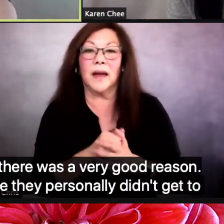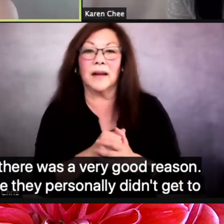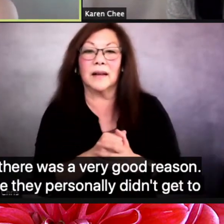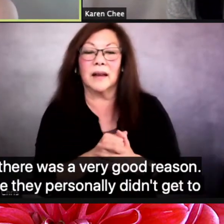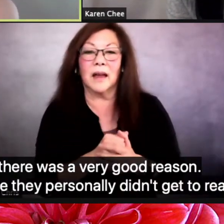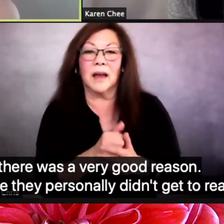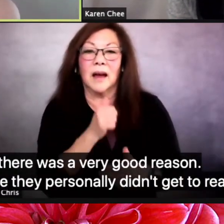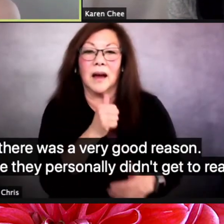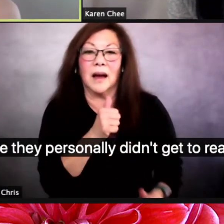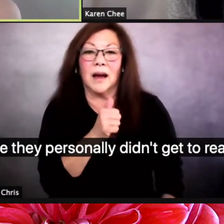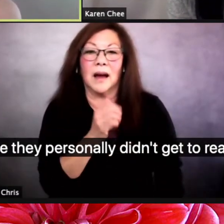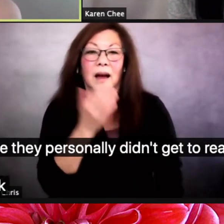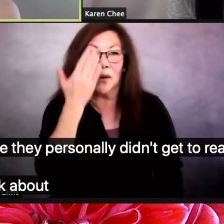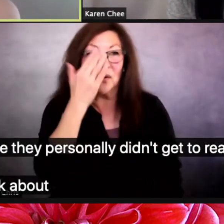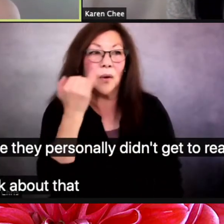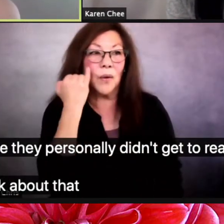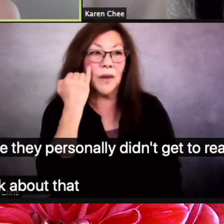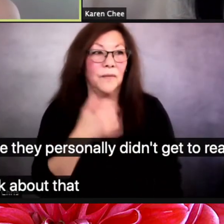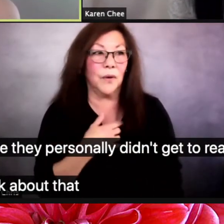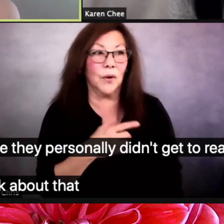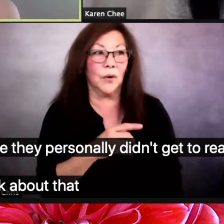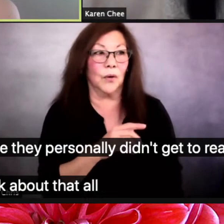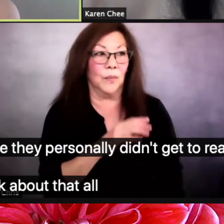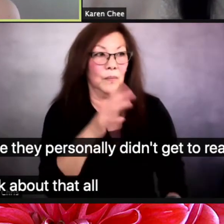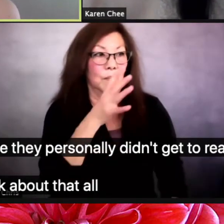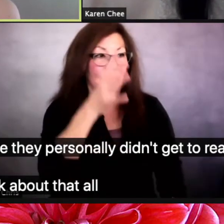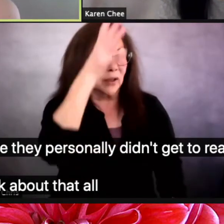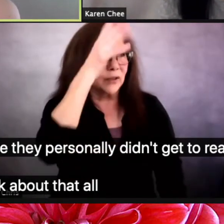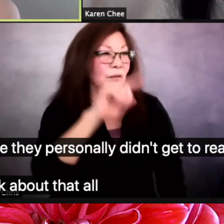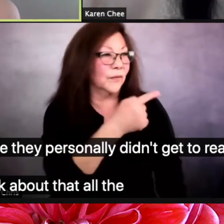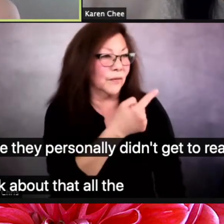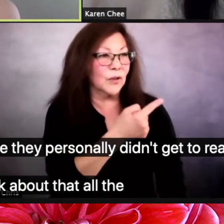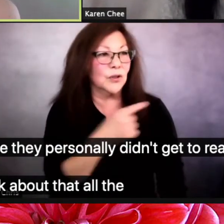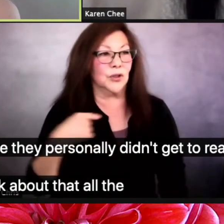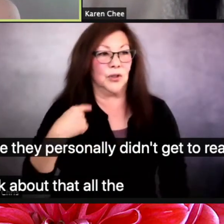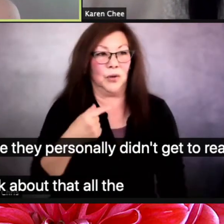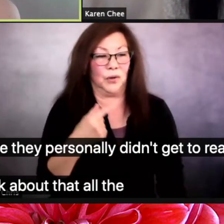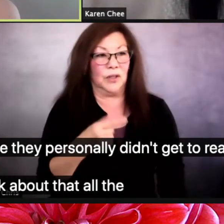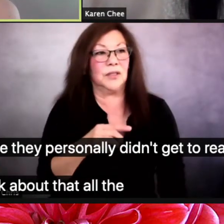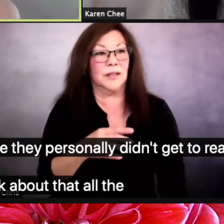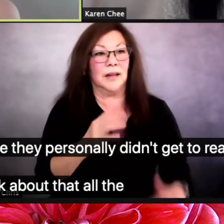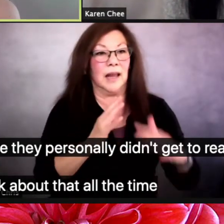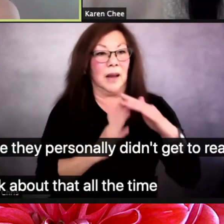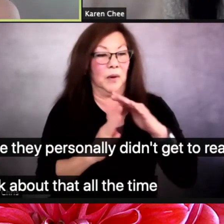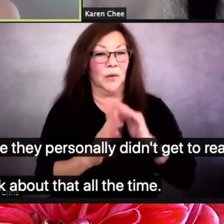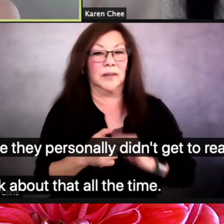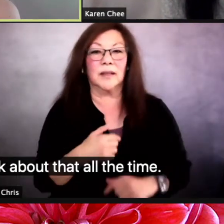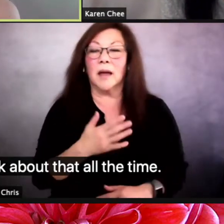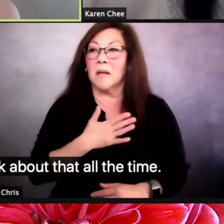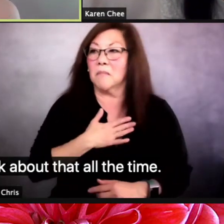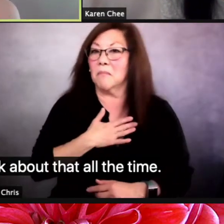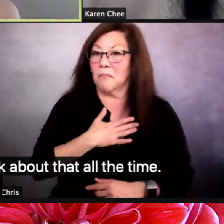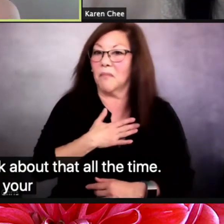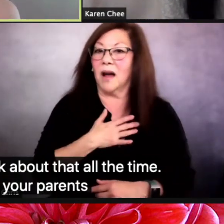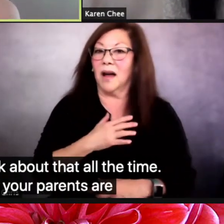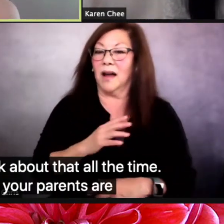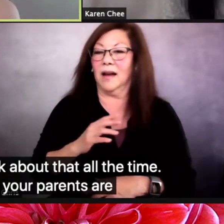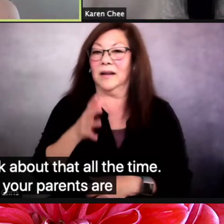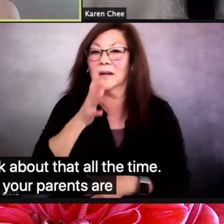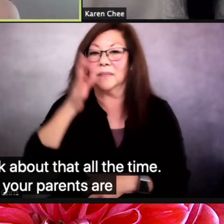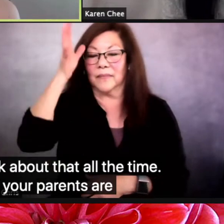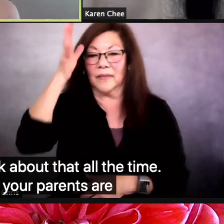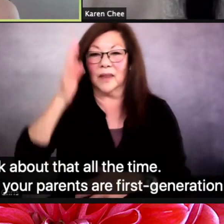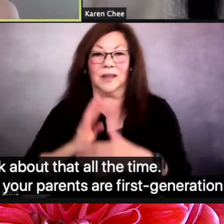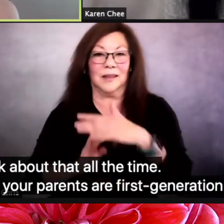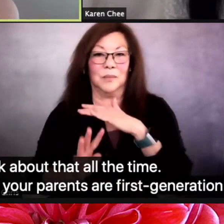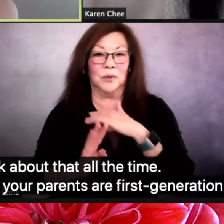don't know if your parents are first generation immigrants. yeah, Yeah, mine are too, but just yeah, it's something that really struck me as I